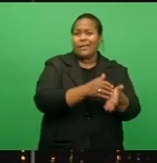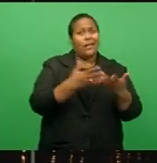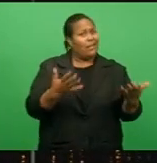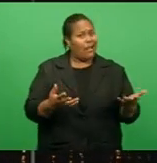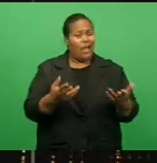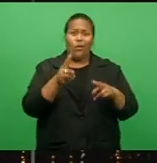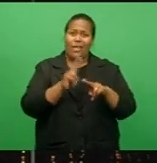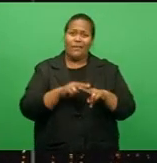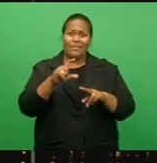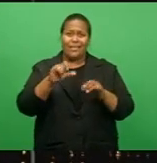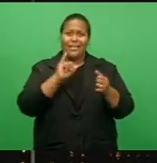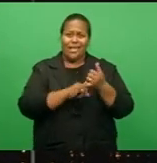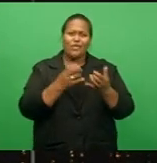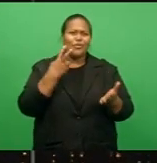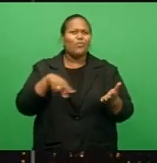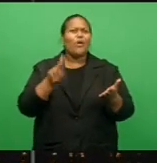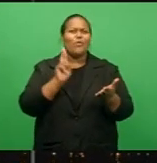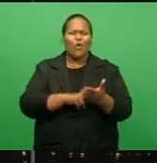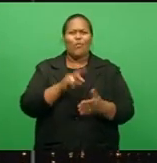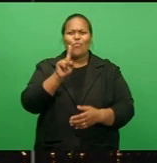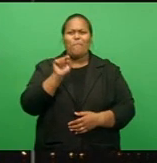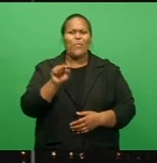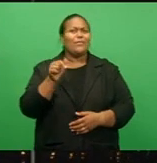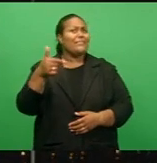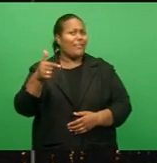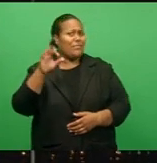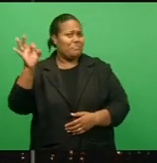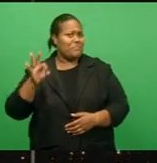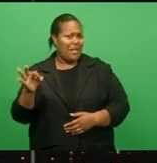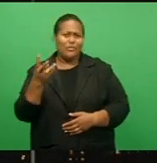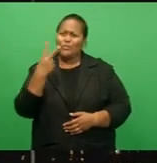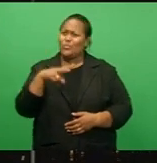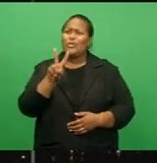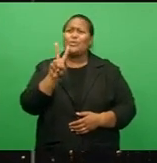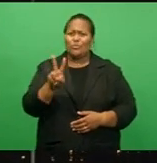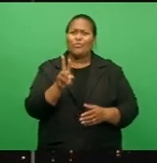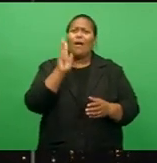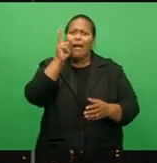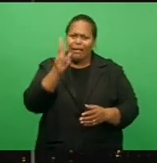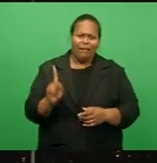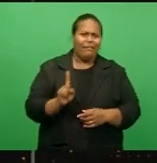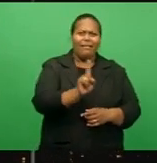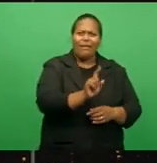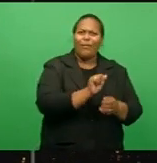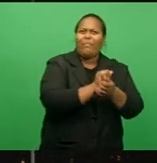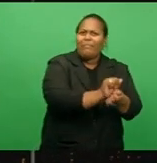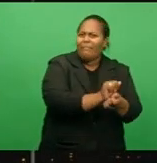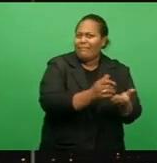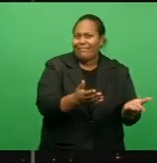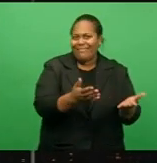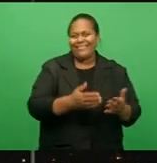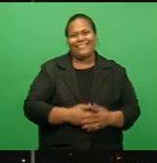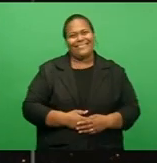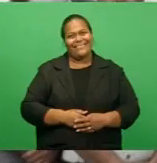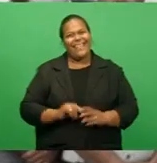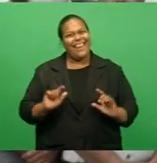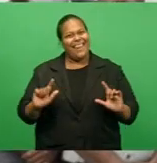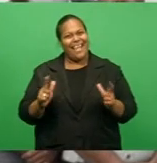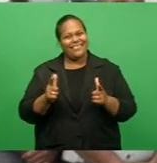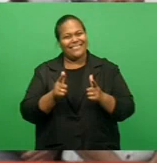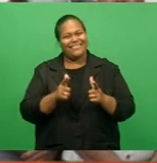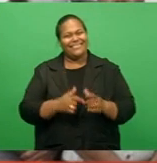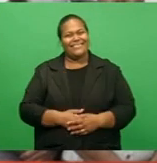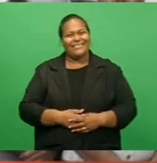year recorded a 1.7% rate with only 22 recidivists. Vinina Rakautonga has more.